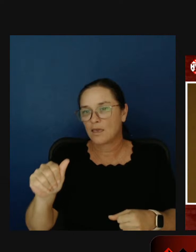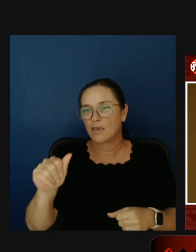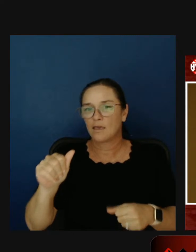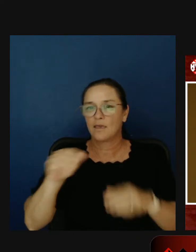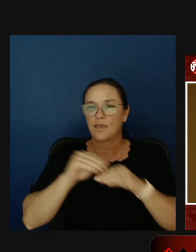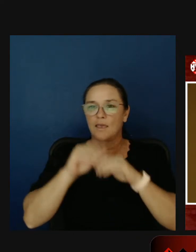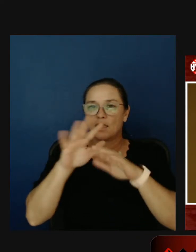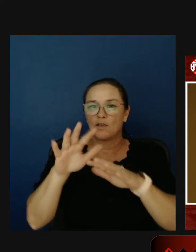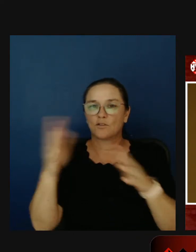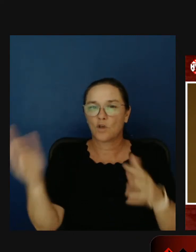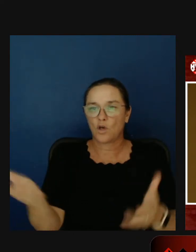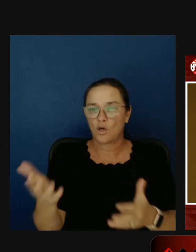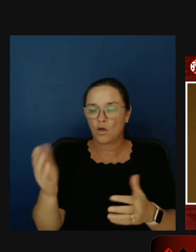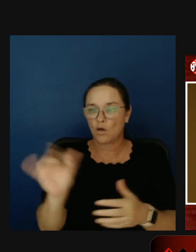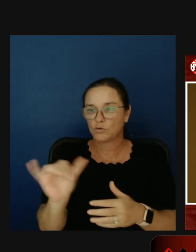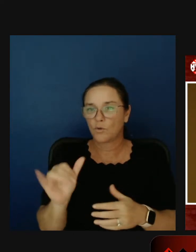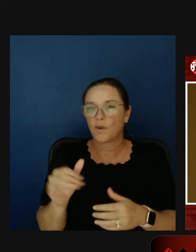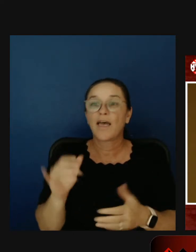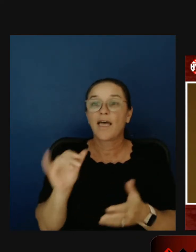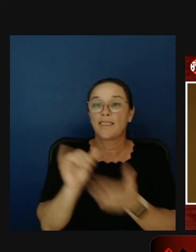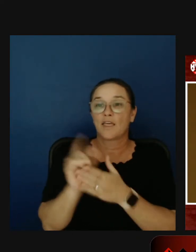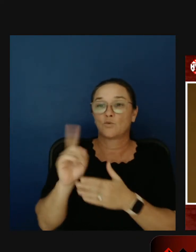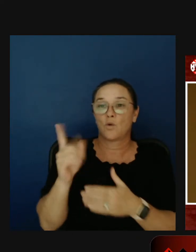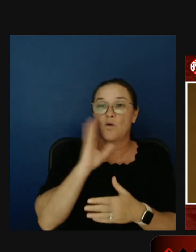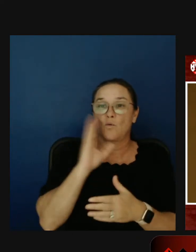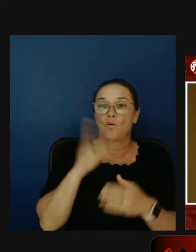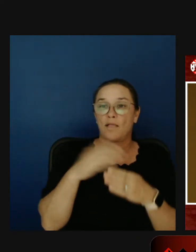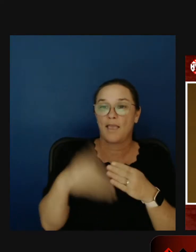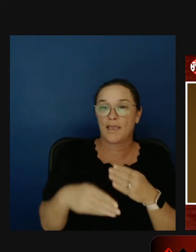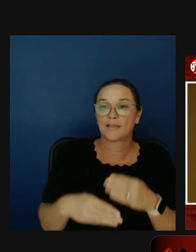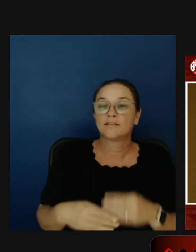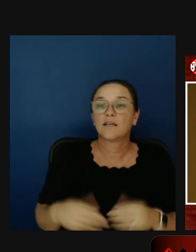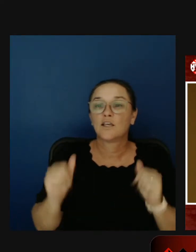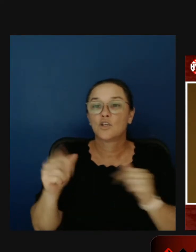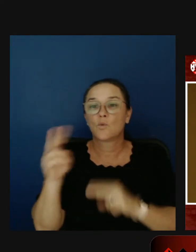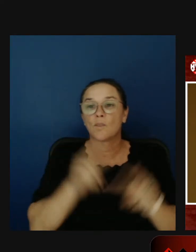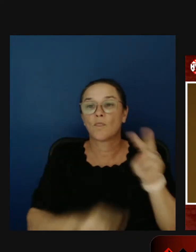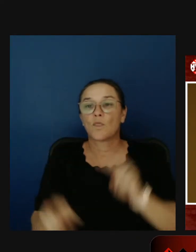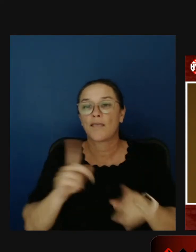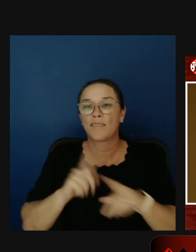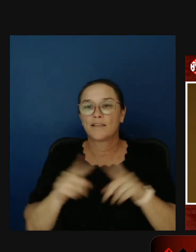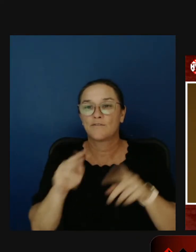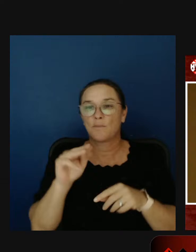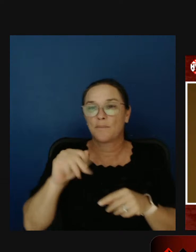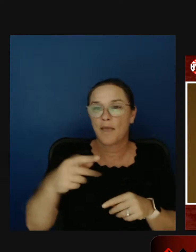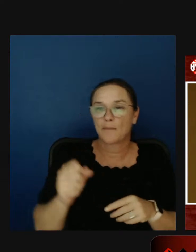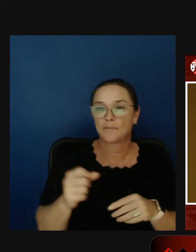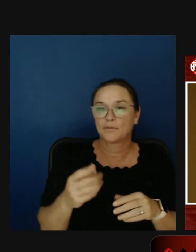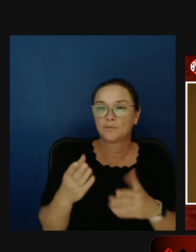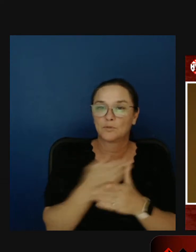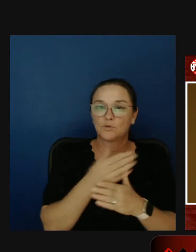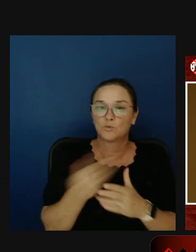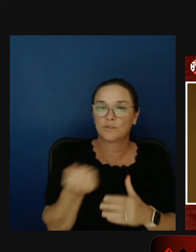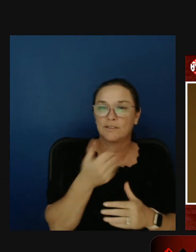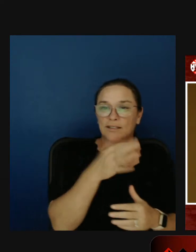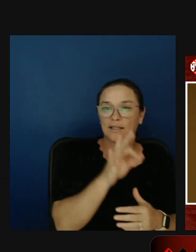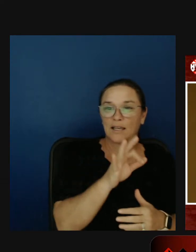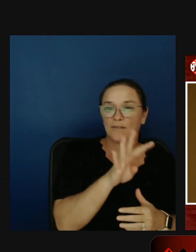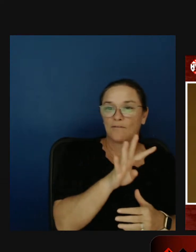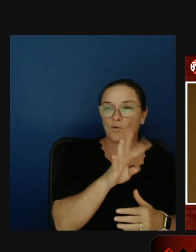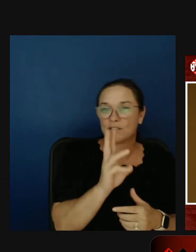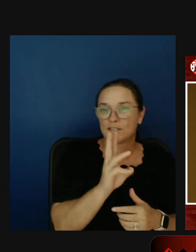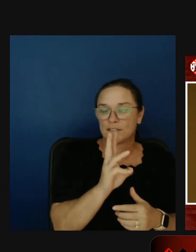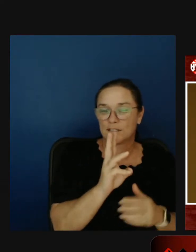And that's where I'm going to end. And you can take a look here at the difference in the maps between Stearns and McDonald's 1945 map, which just